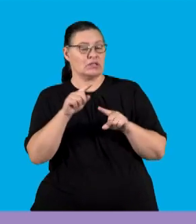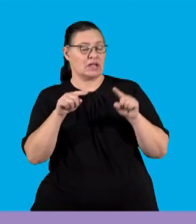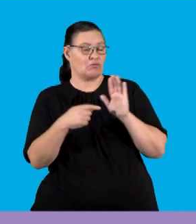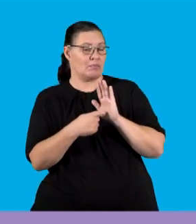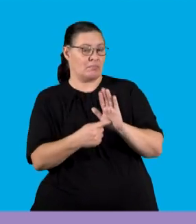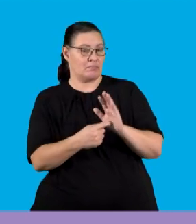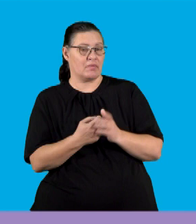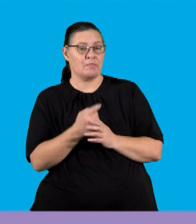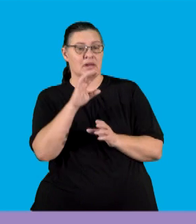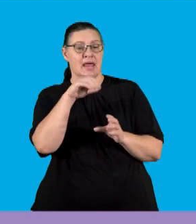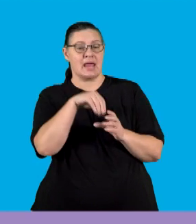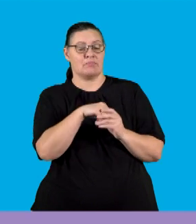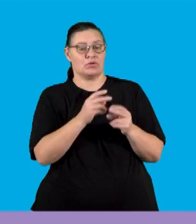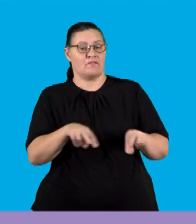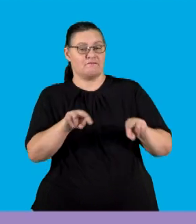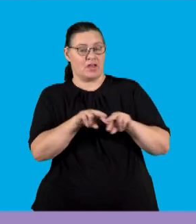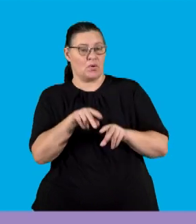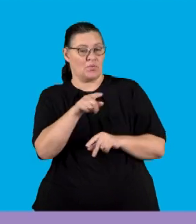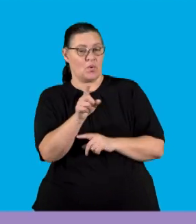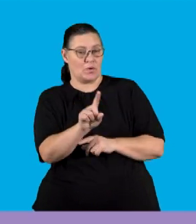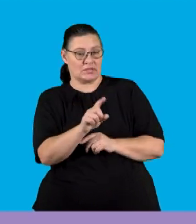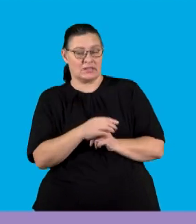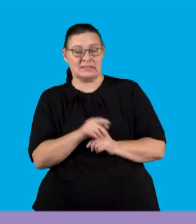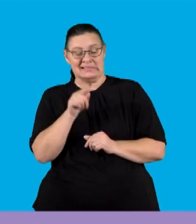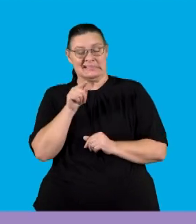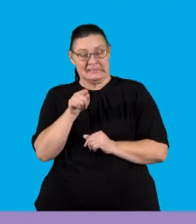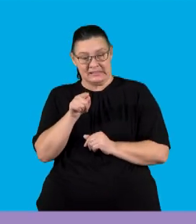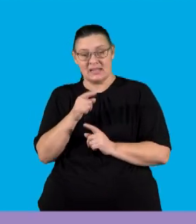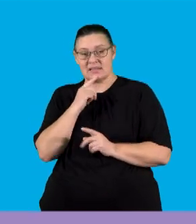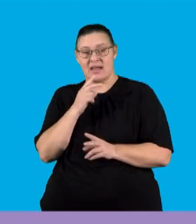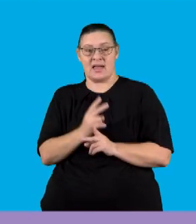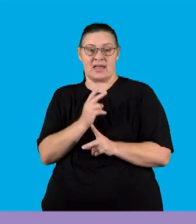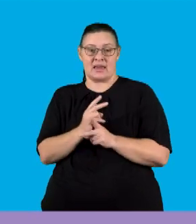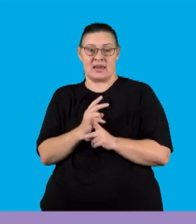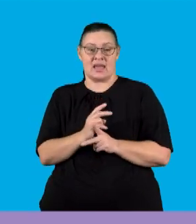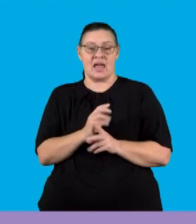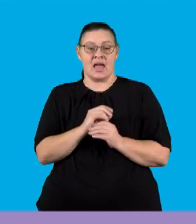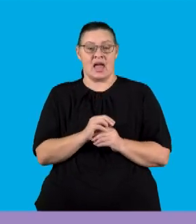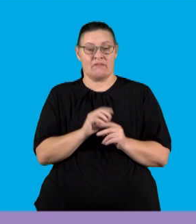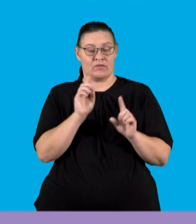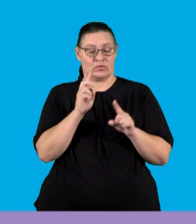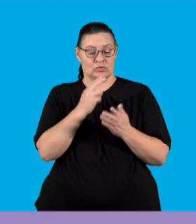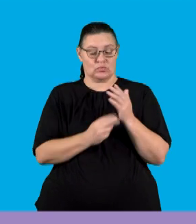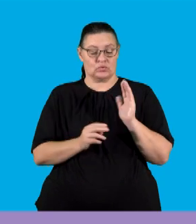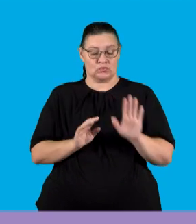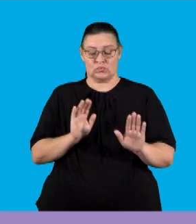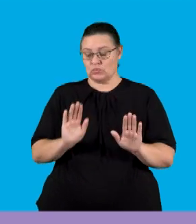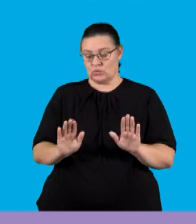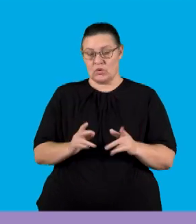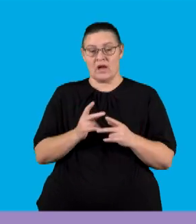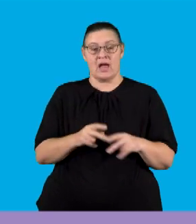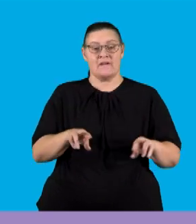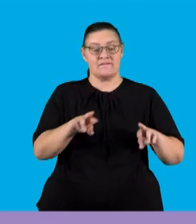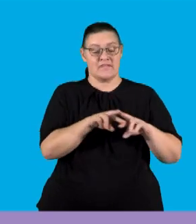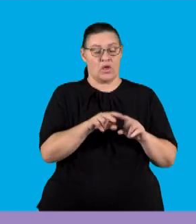these input values. So this flow diagram again has 2 parts of an equation. A value